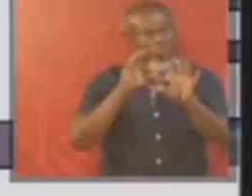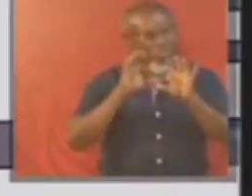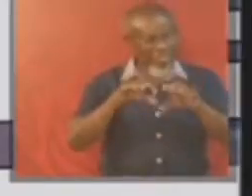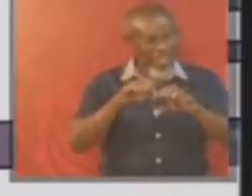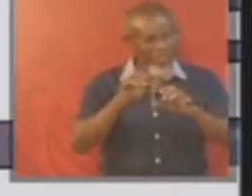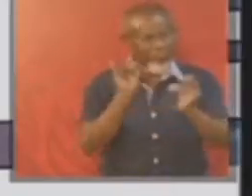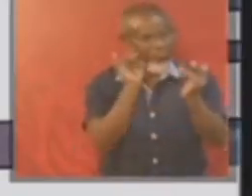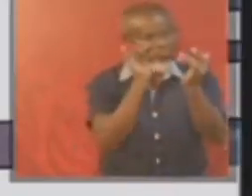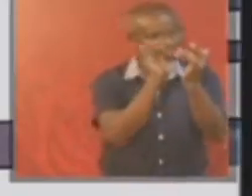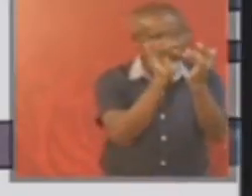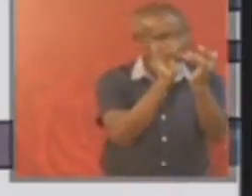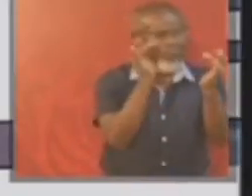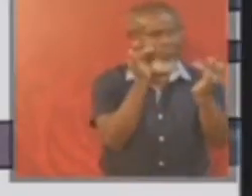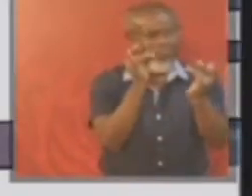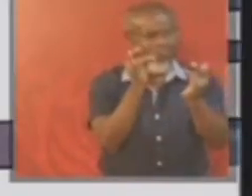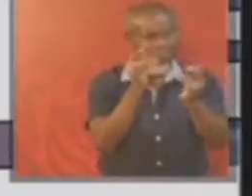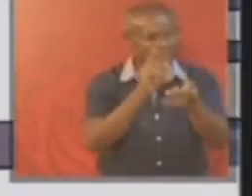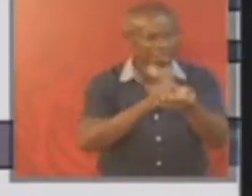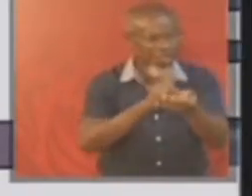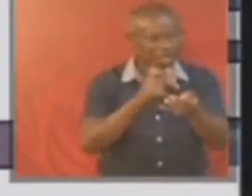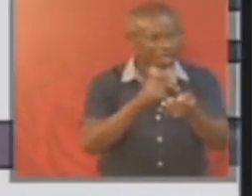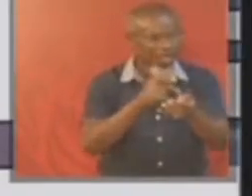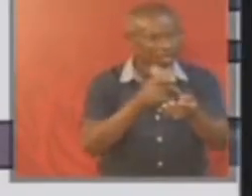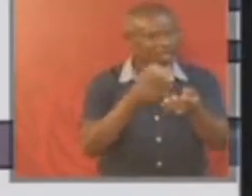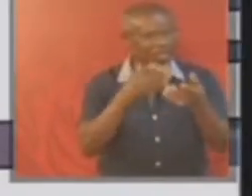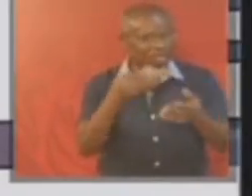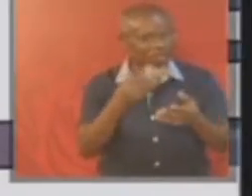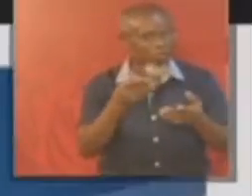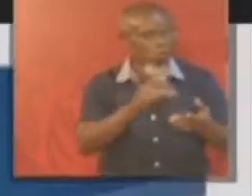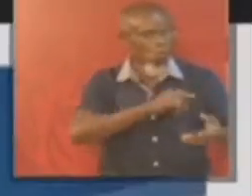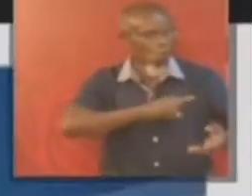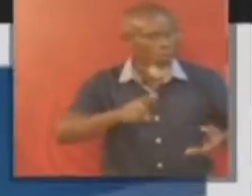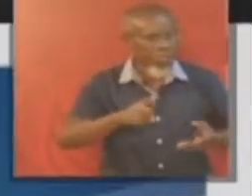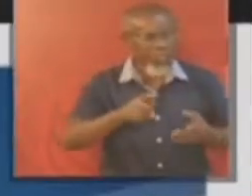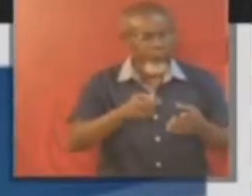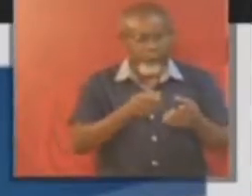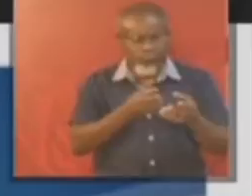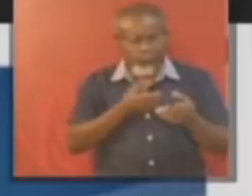contact their physician, and the physician will talk to them. Next slide, please.